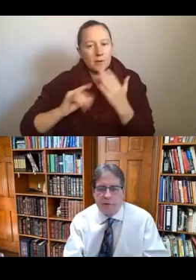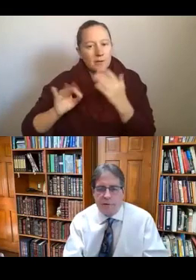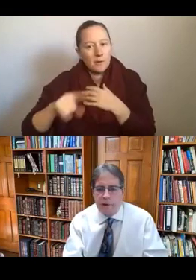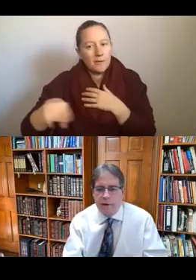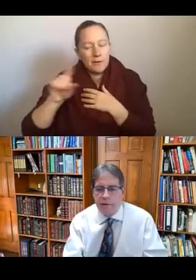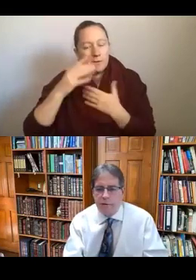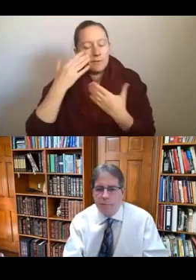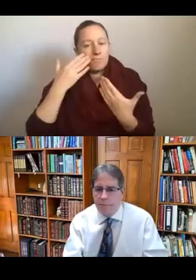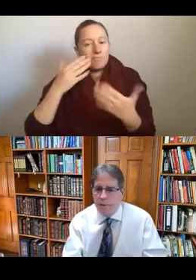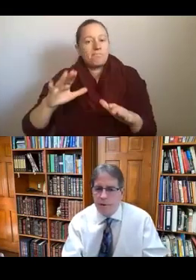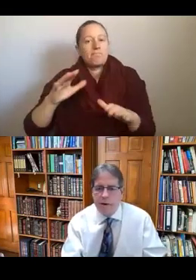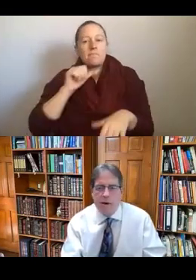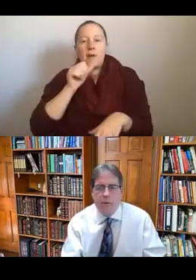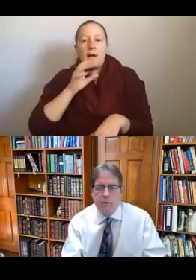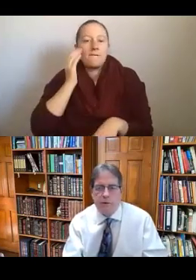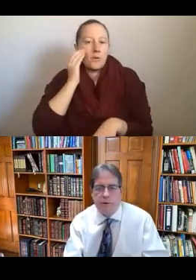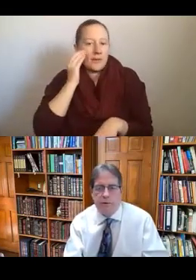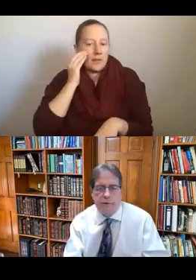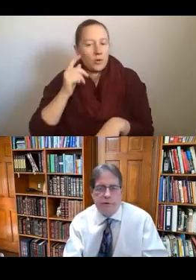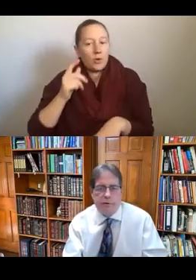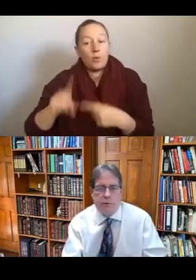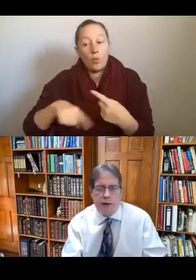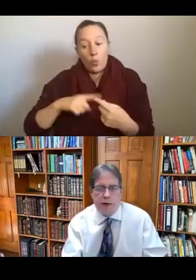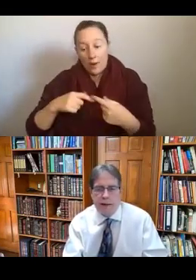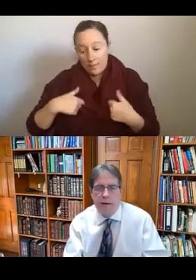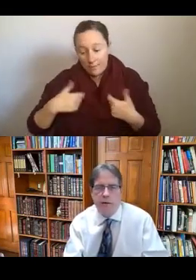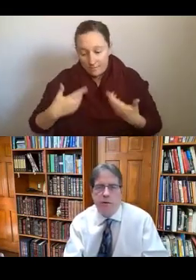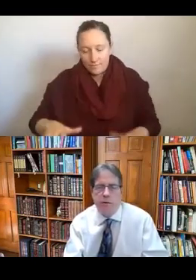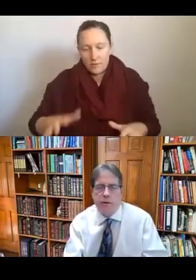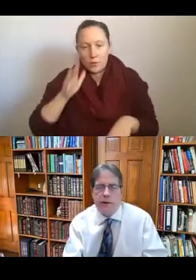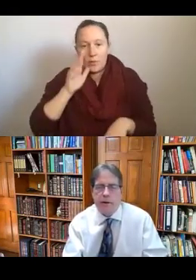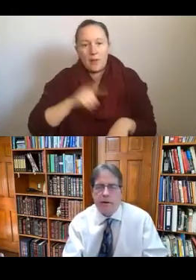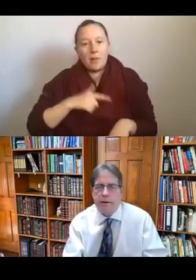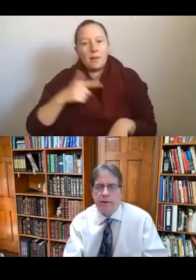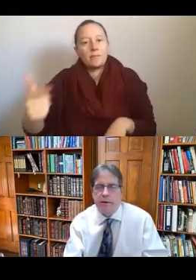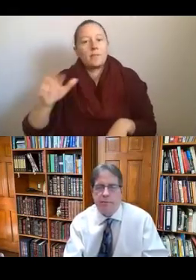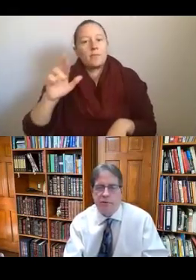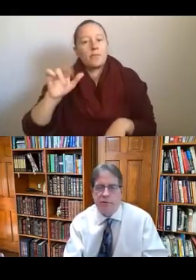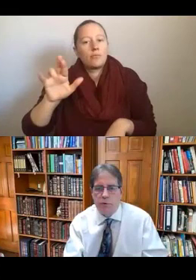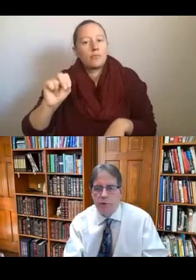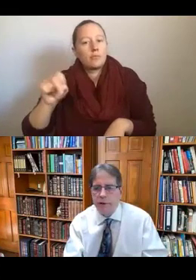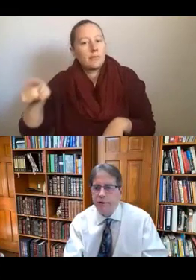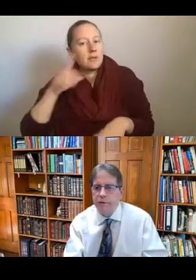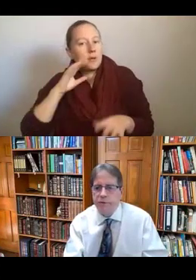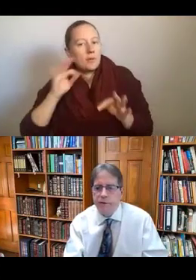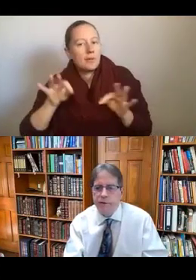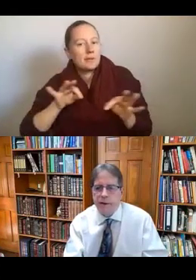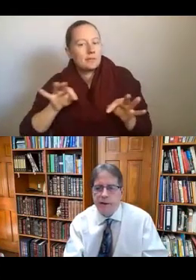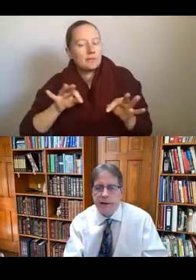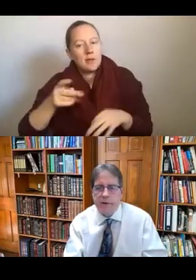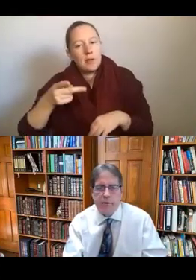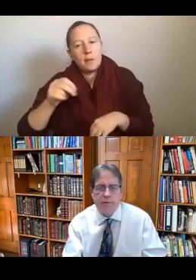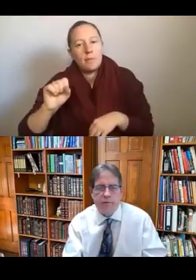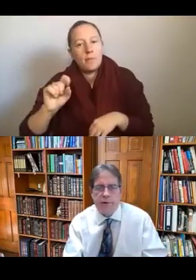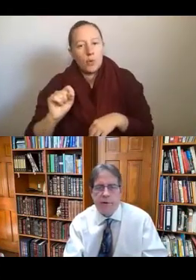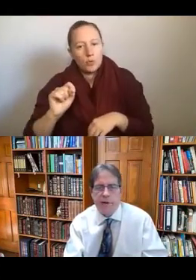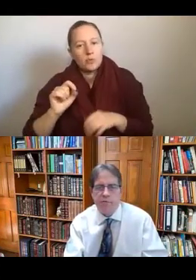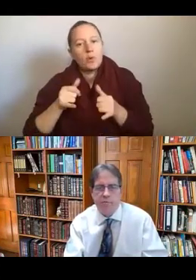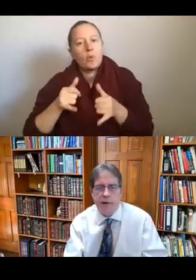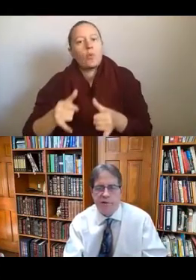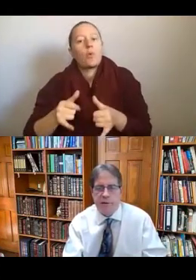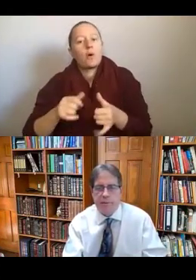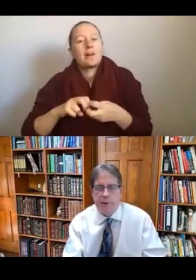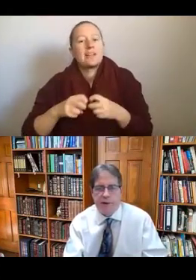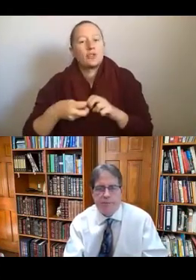And after I do my part, I will turn it over to Ryan, who will talk about the post-award issues that they encounter over in the